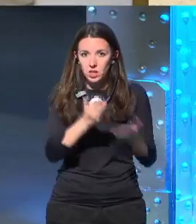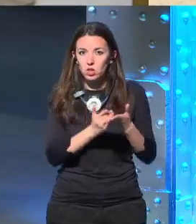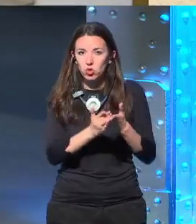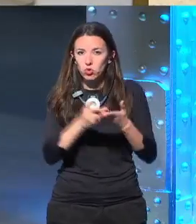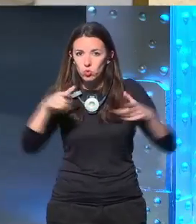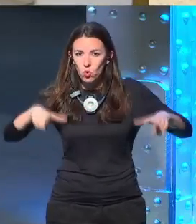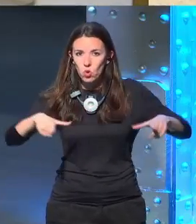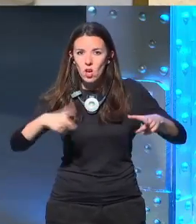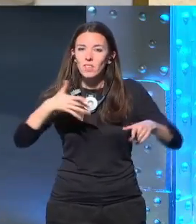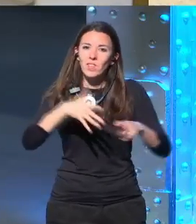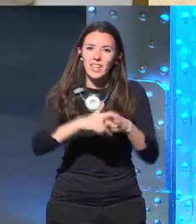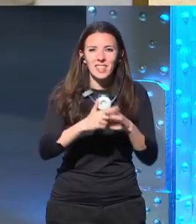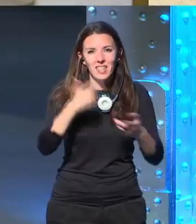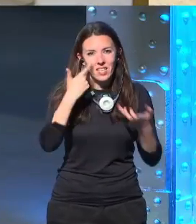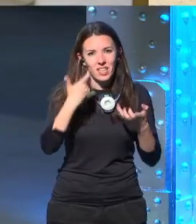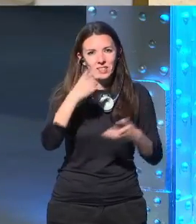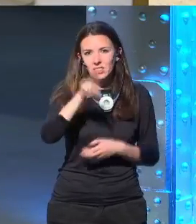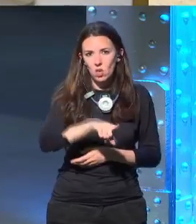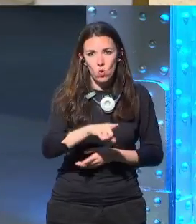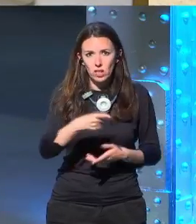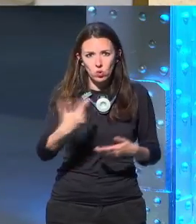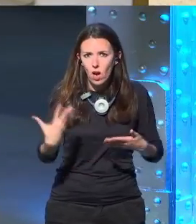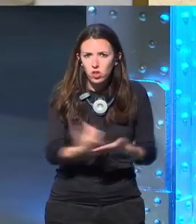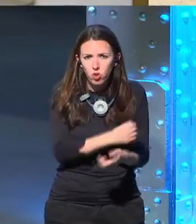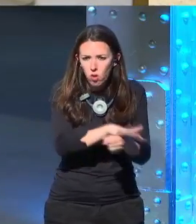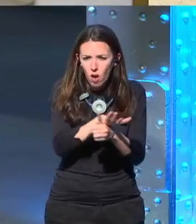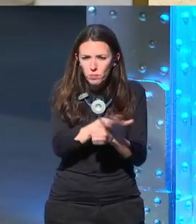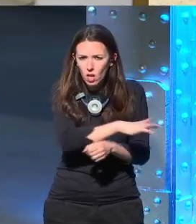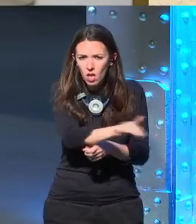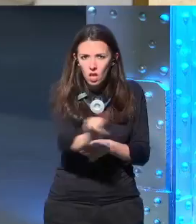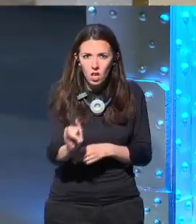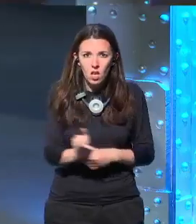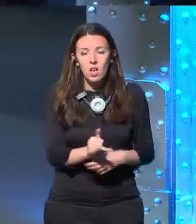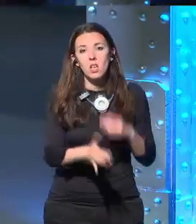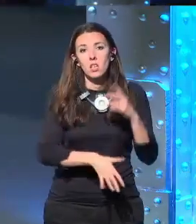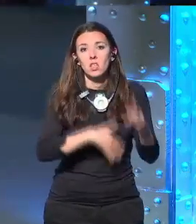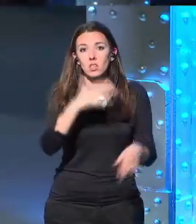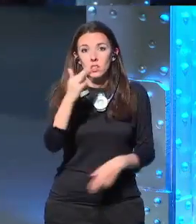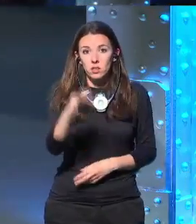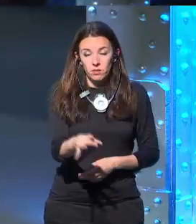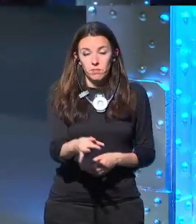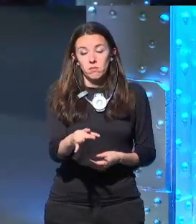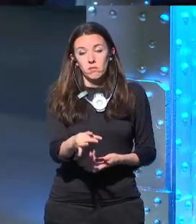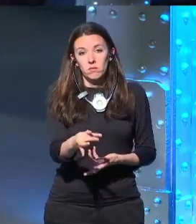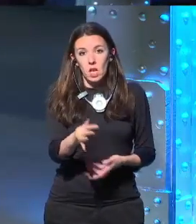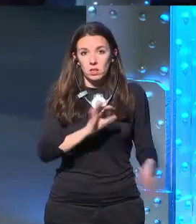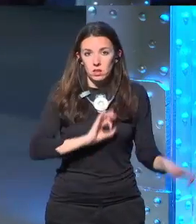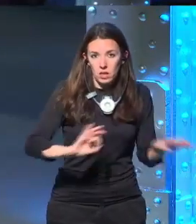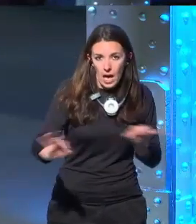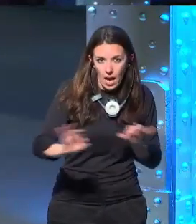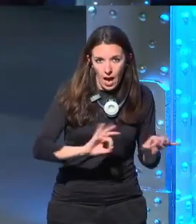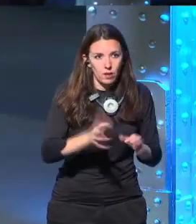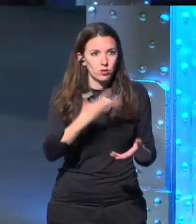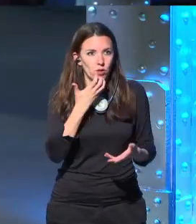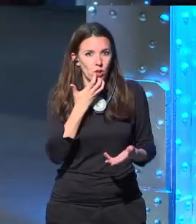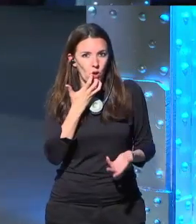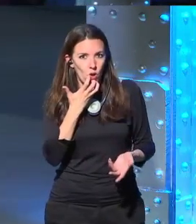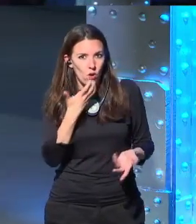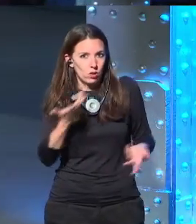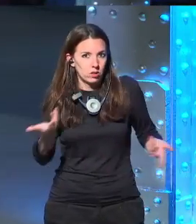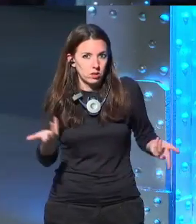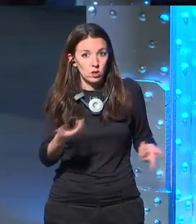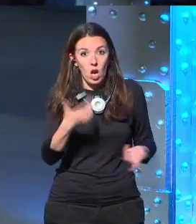shop. It did everything. It did pageants and plays for the Medici family. So